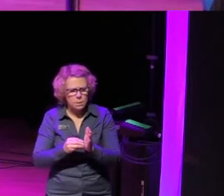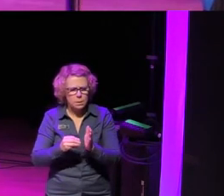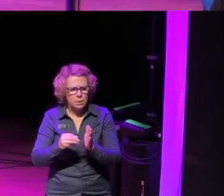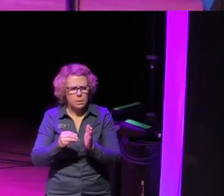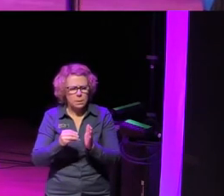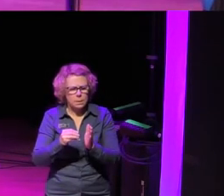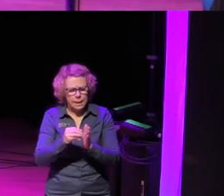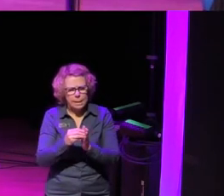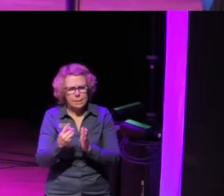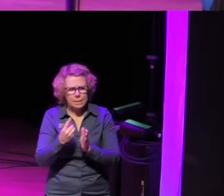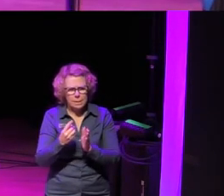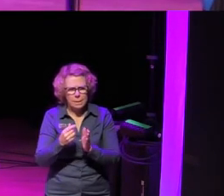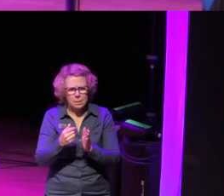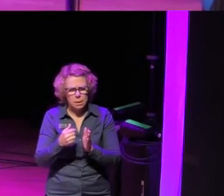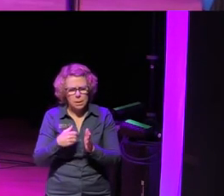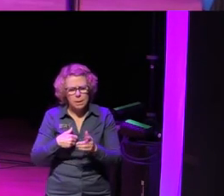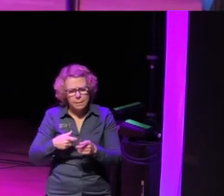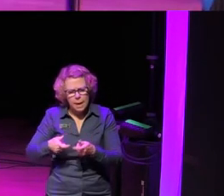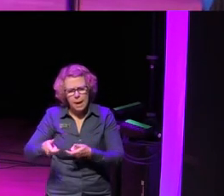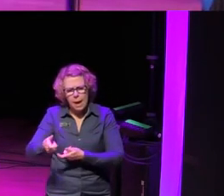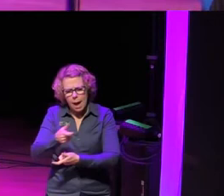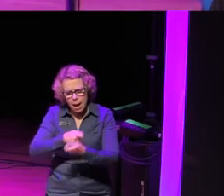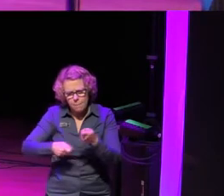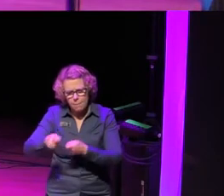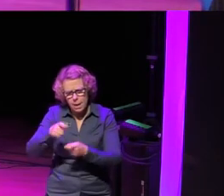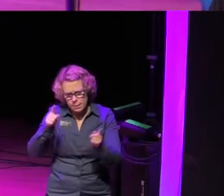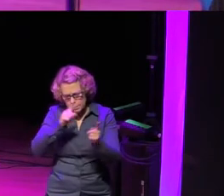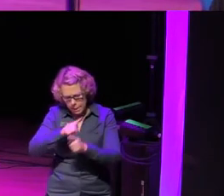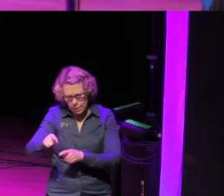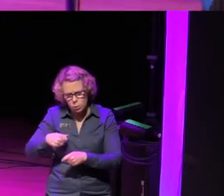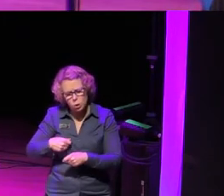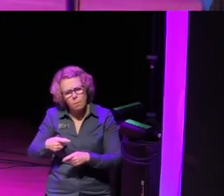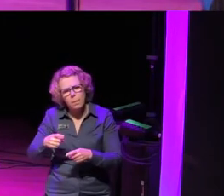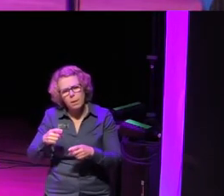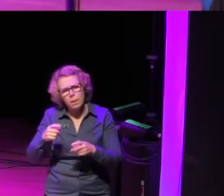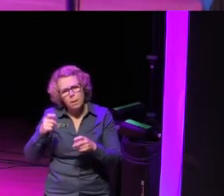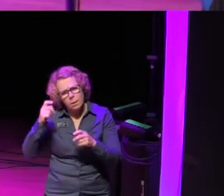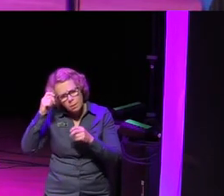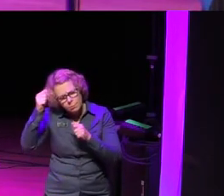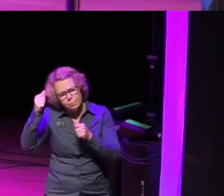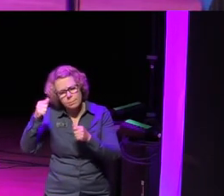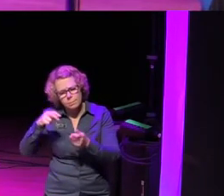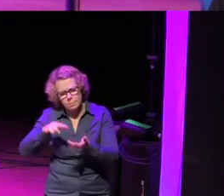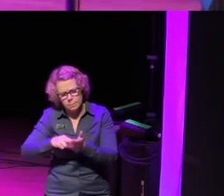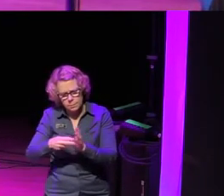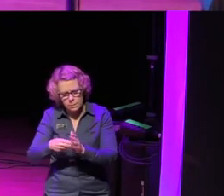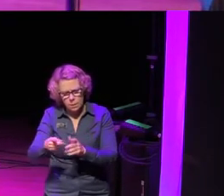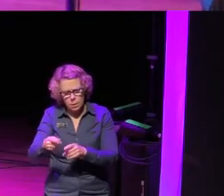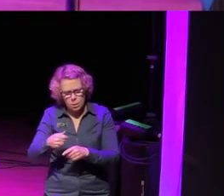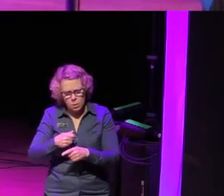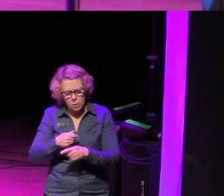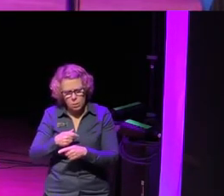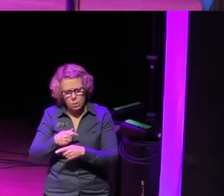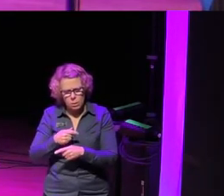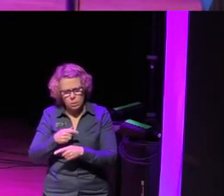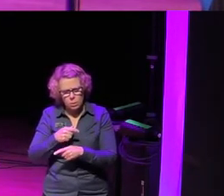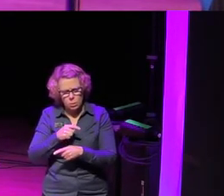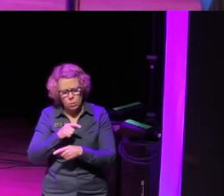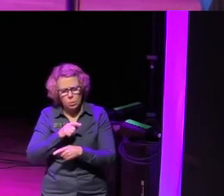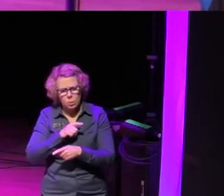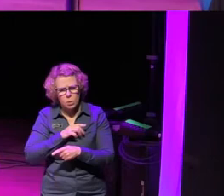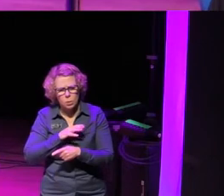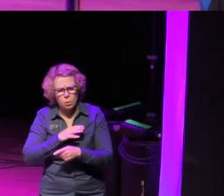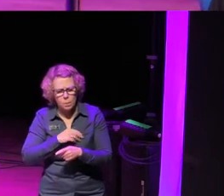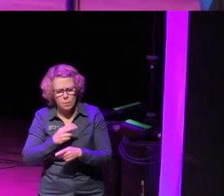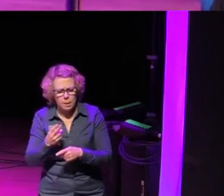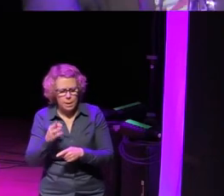said, because there the business people are devising strategies as part of the 10 principles of the UN Global Compact, and